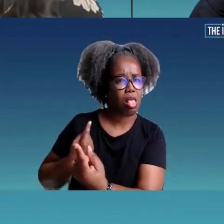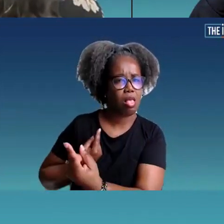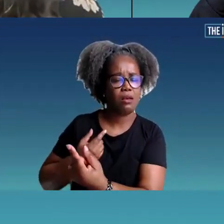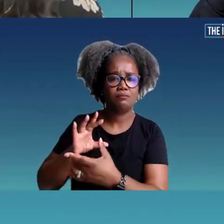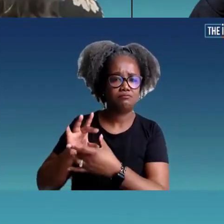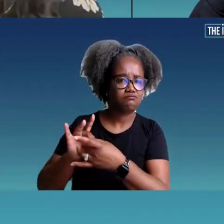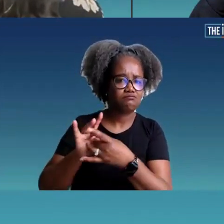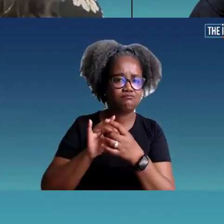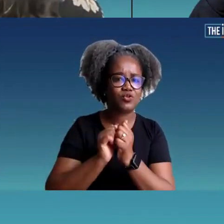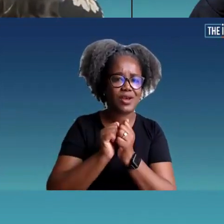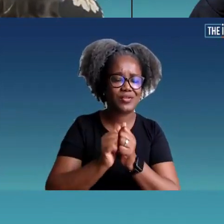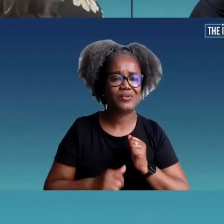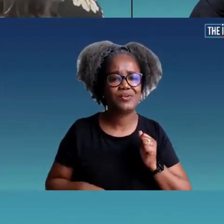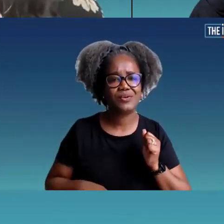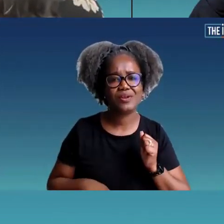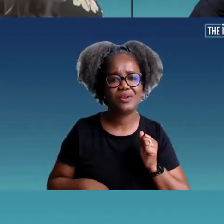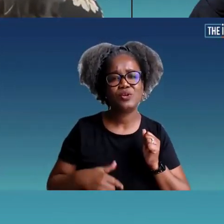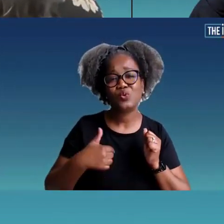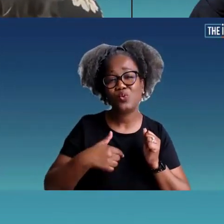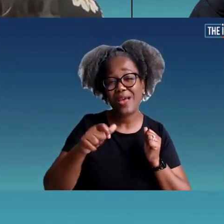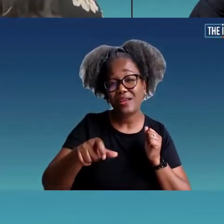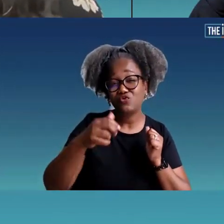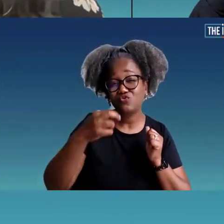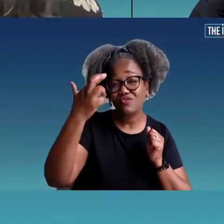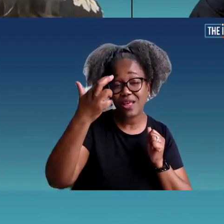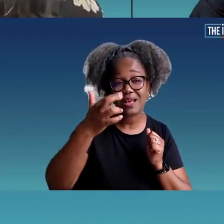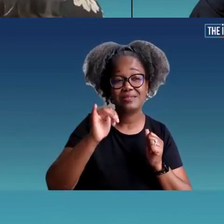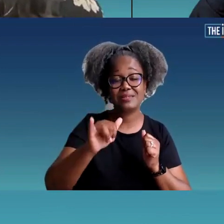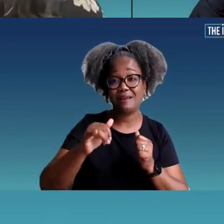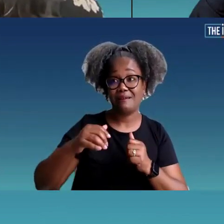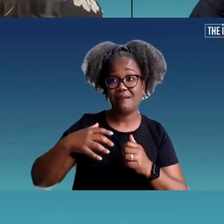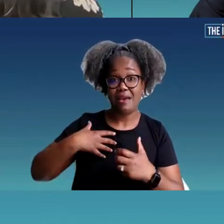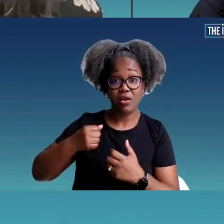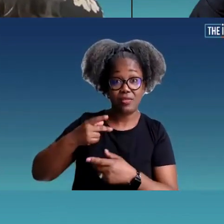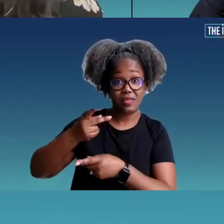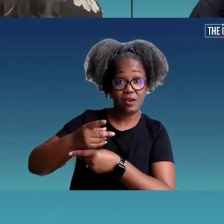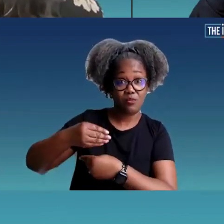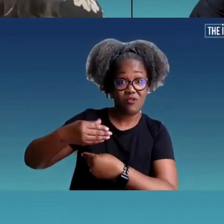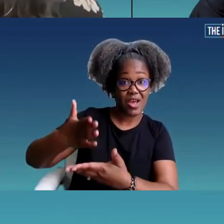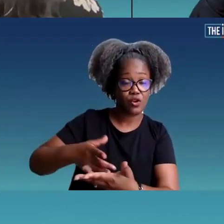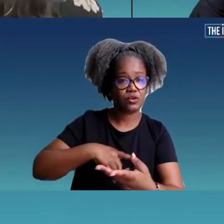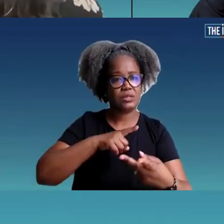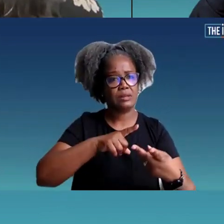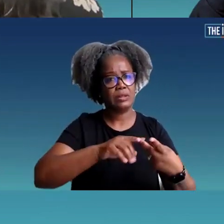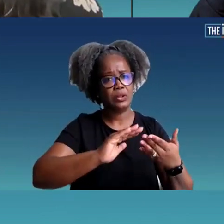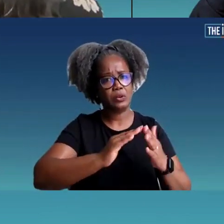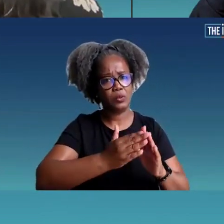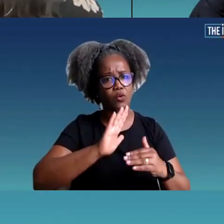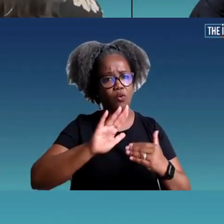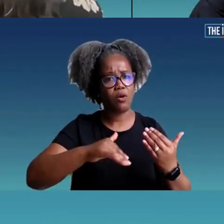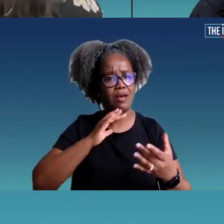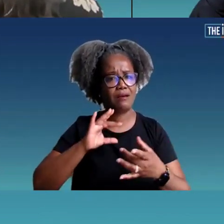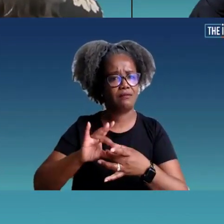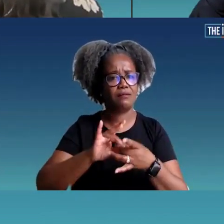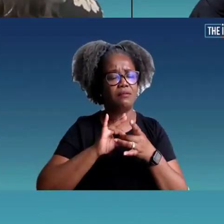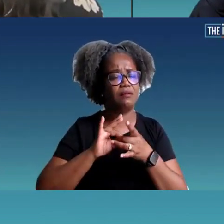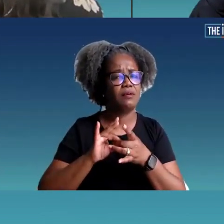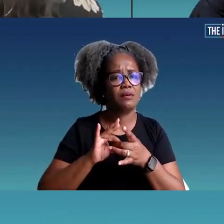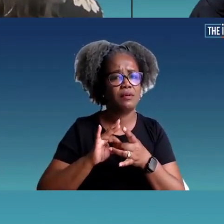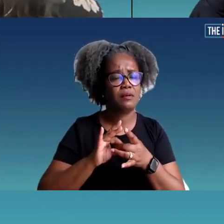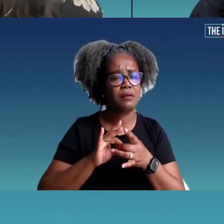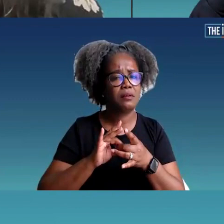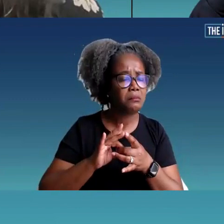those folks aren't usually all in the same room, but I think history is really important and matters. And so I want to name